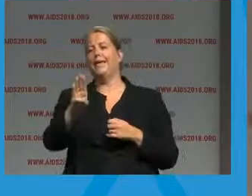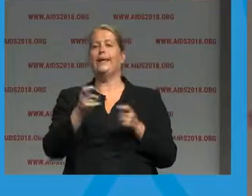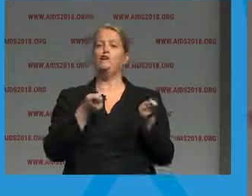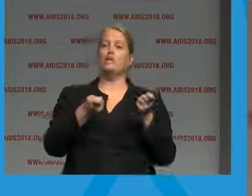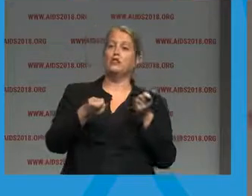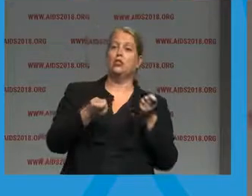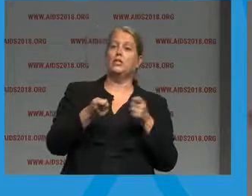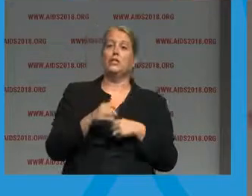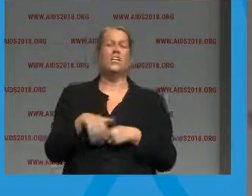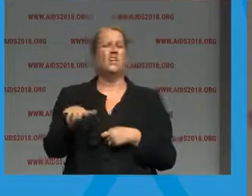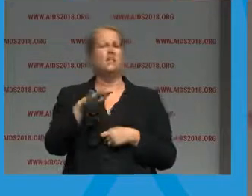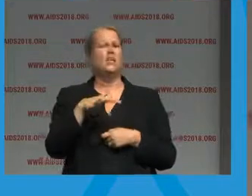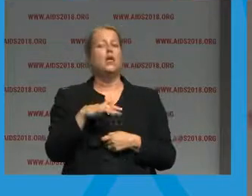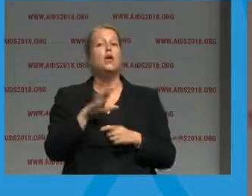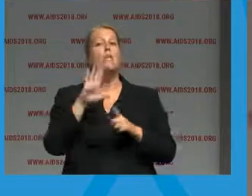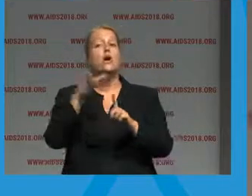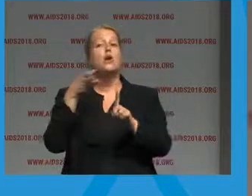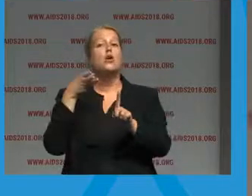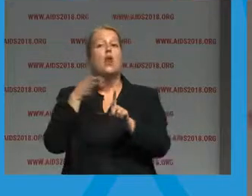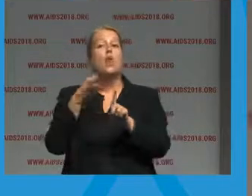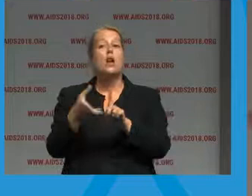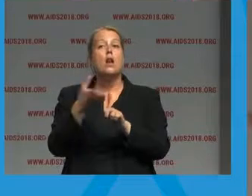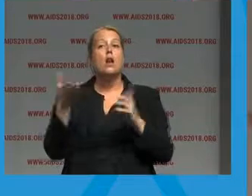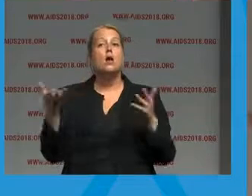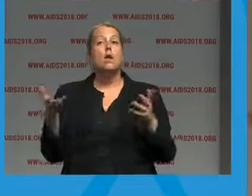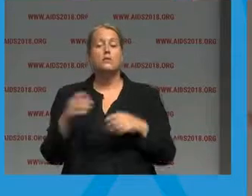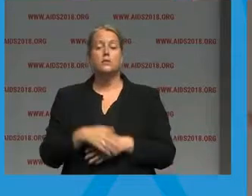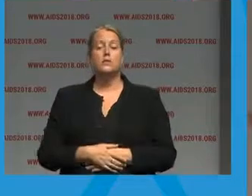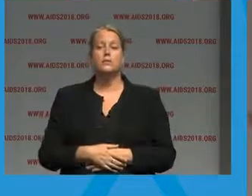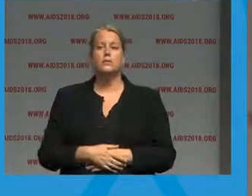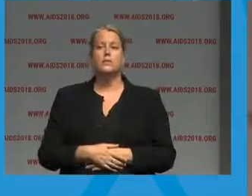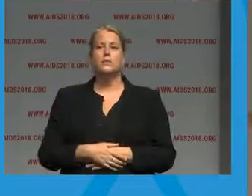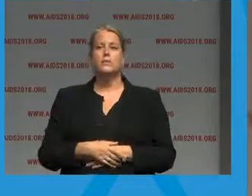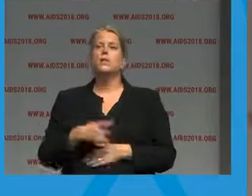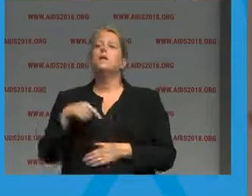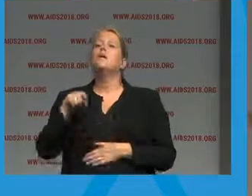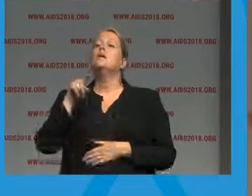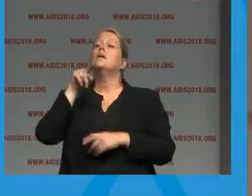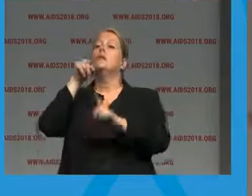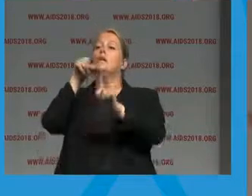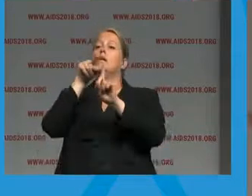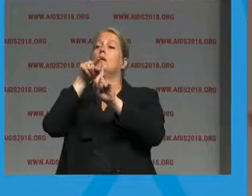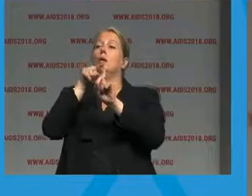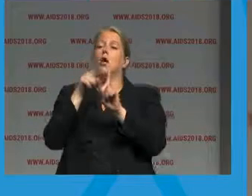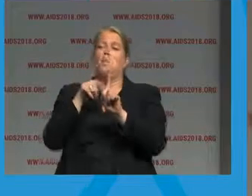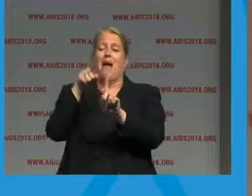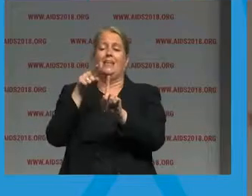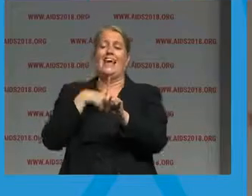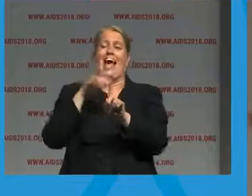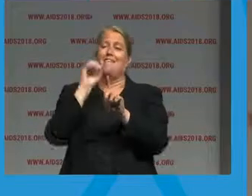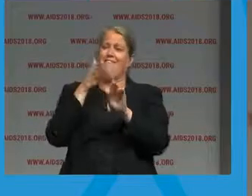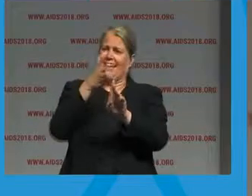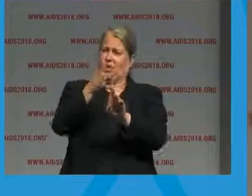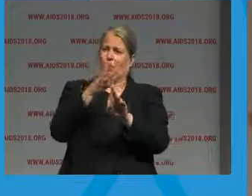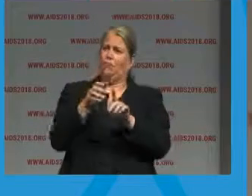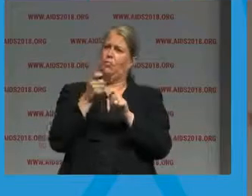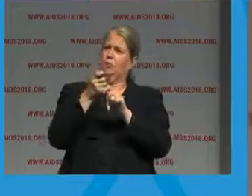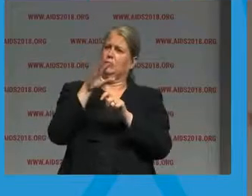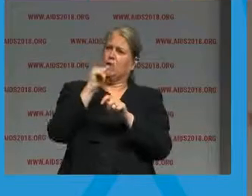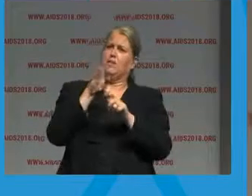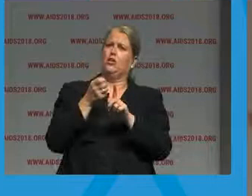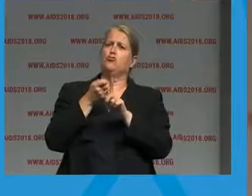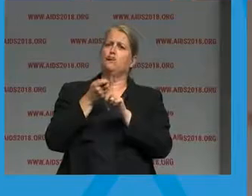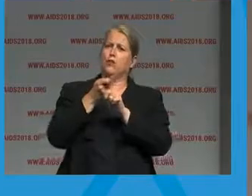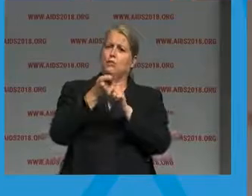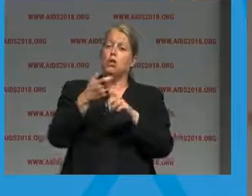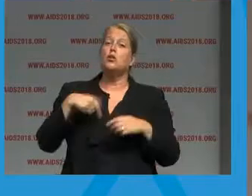goal, the most significant barrier to effective TB treatment is lack of resources. This is